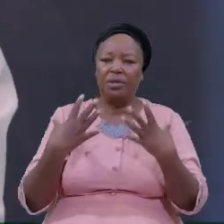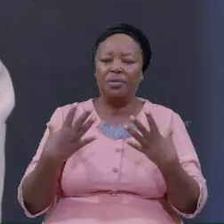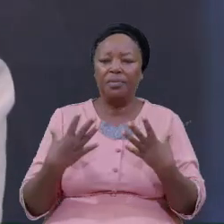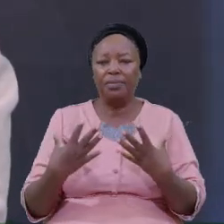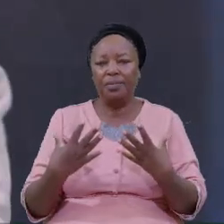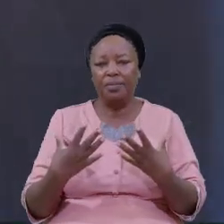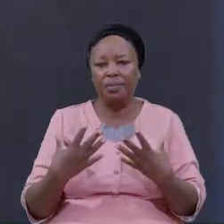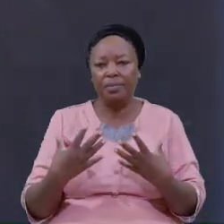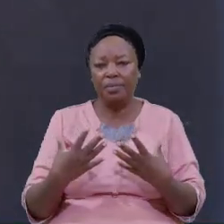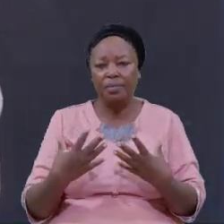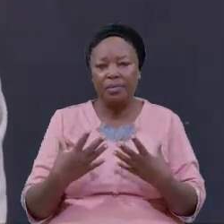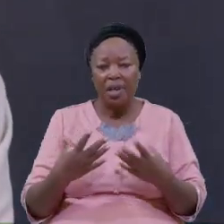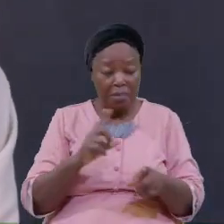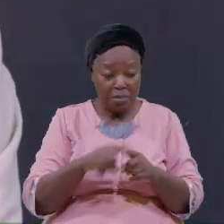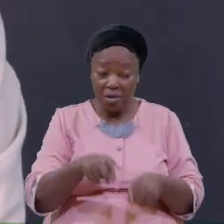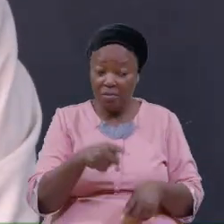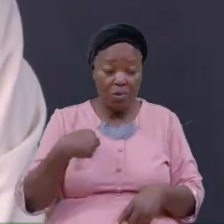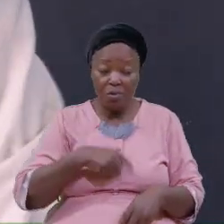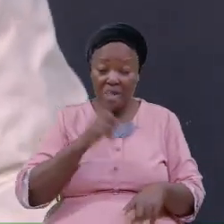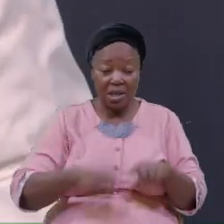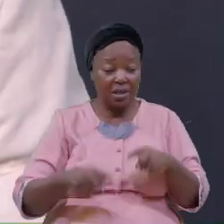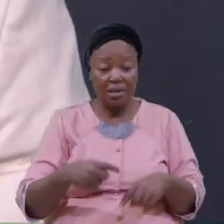But we cannot thank you for pollution.